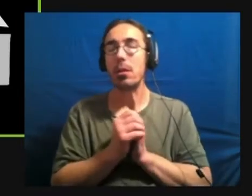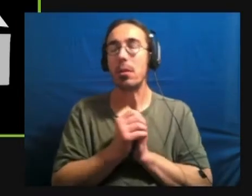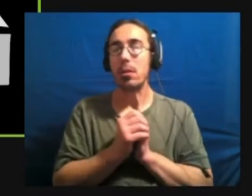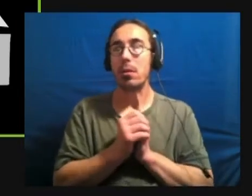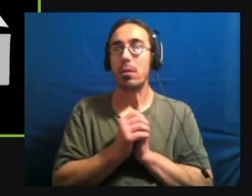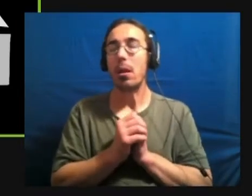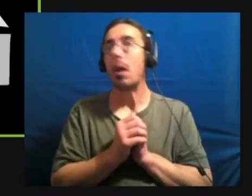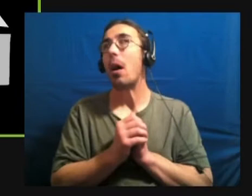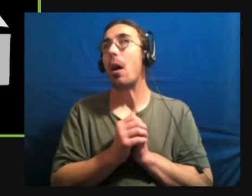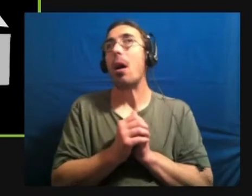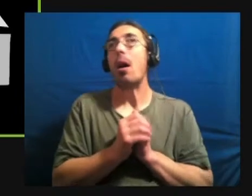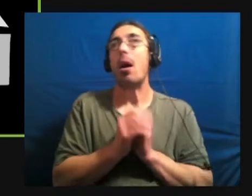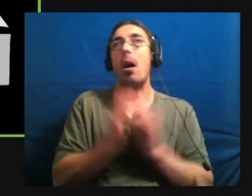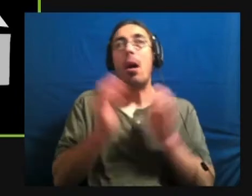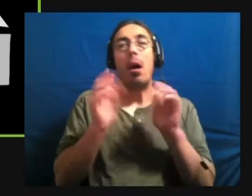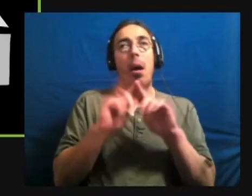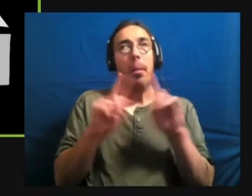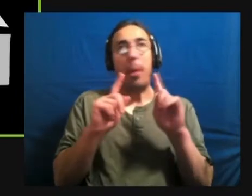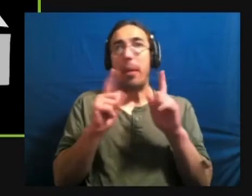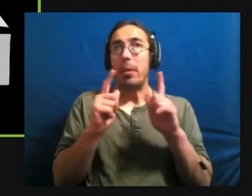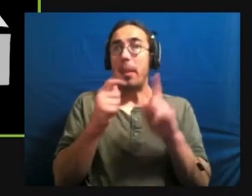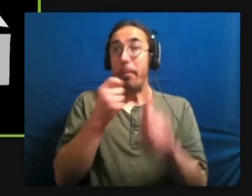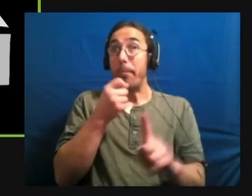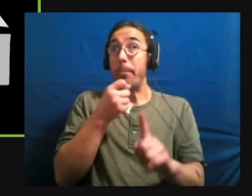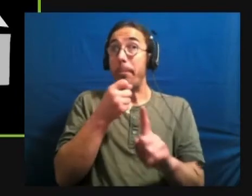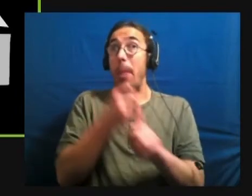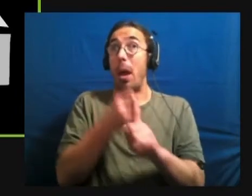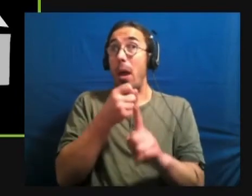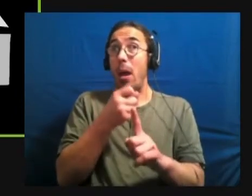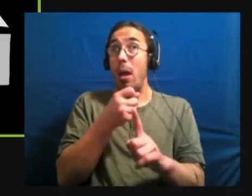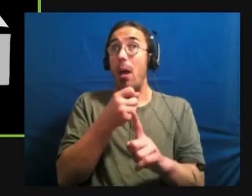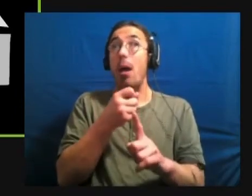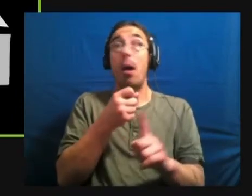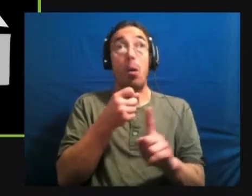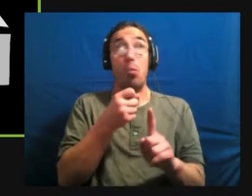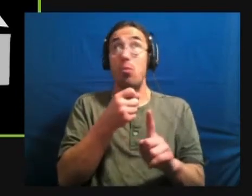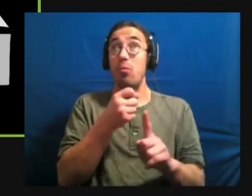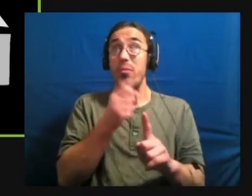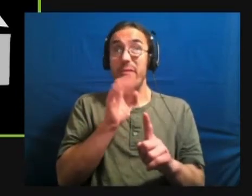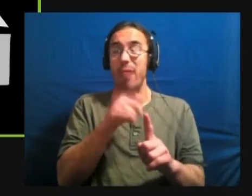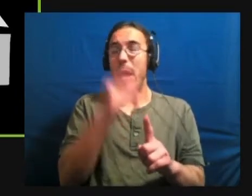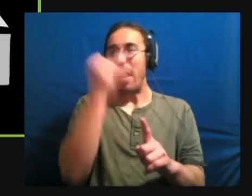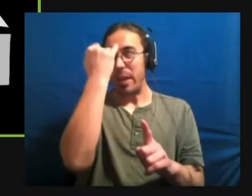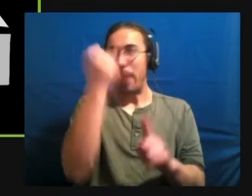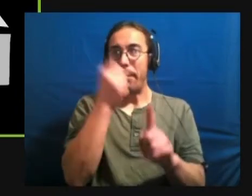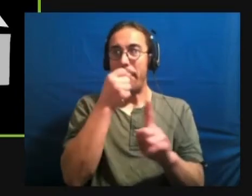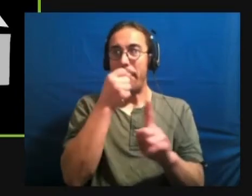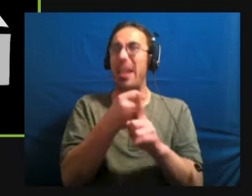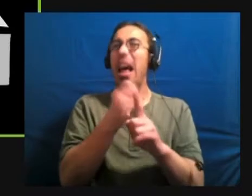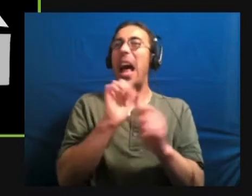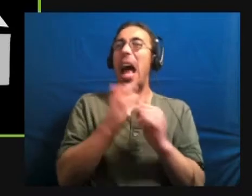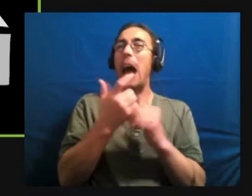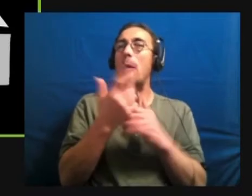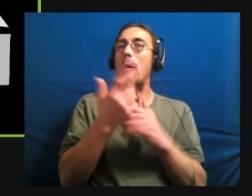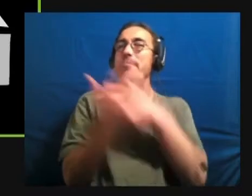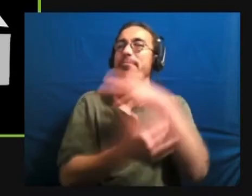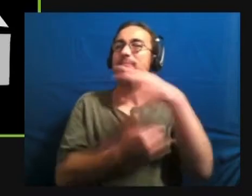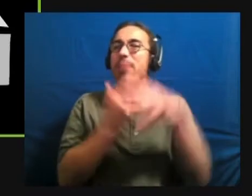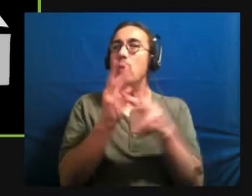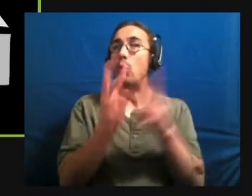But it has a huge impact on how we interact with the world.